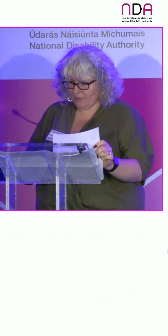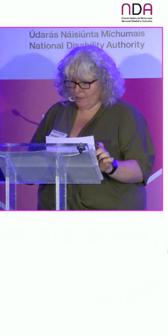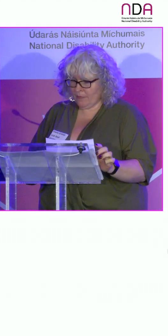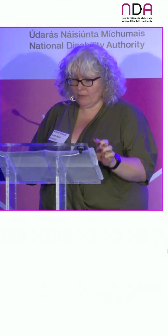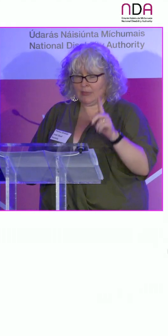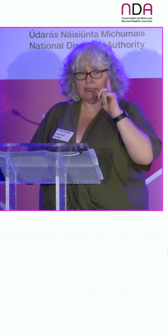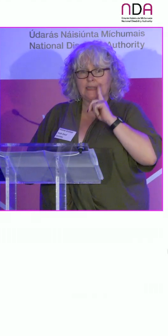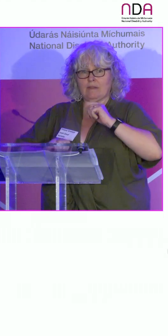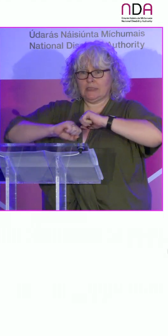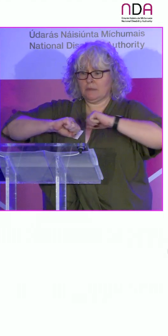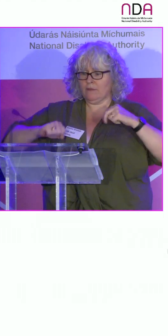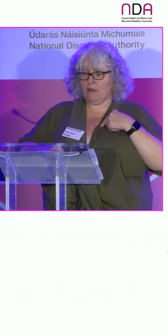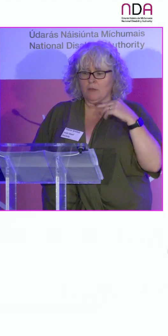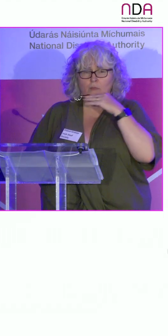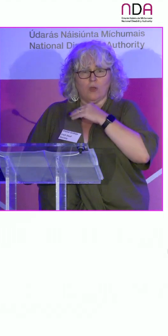as well.